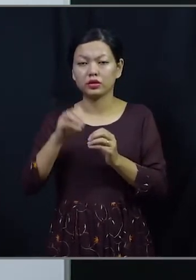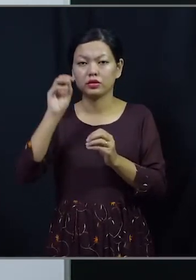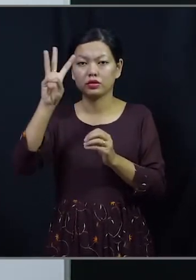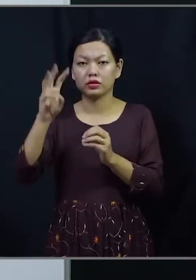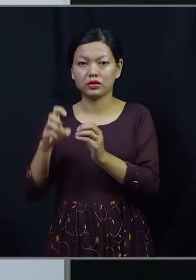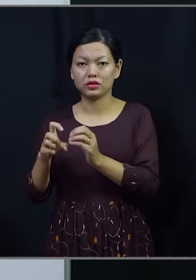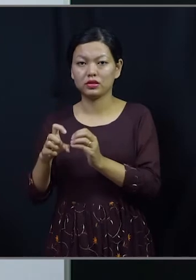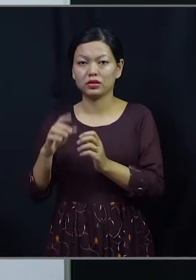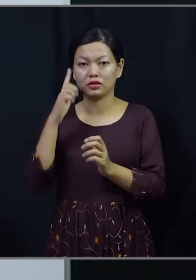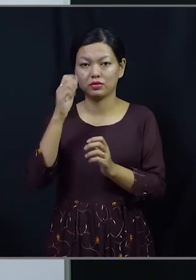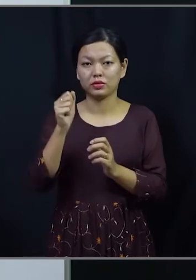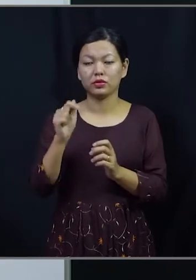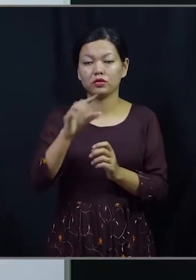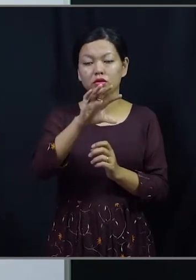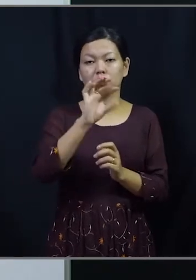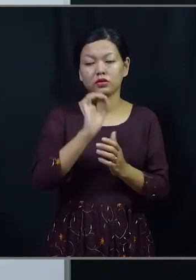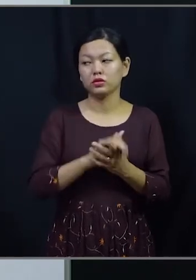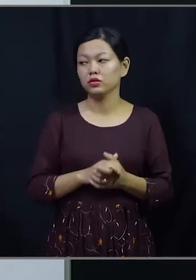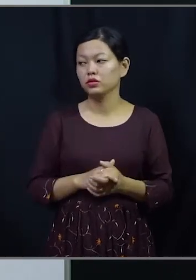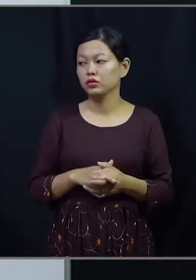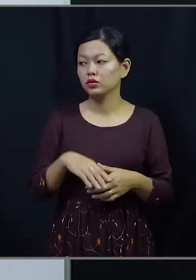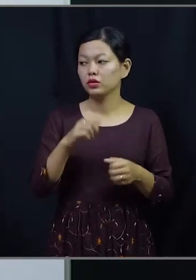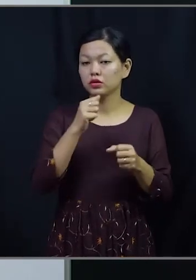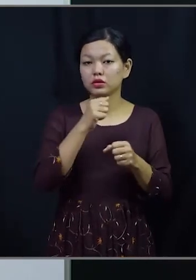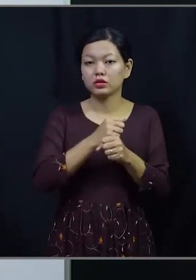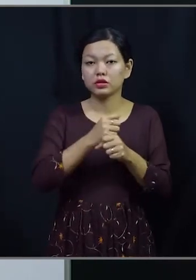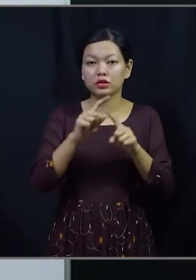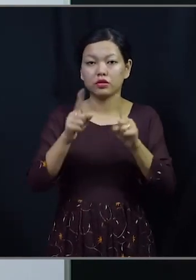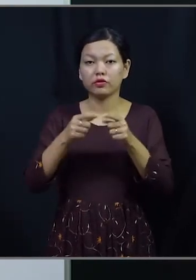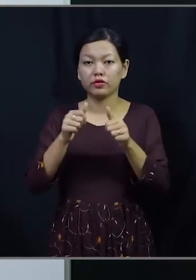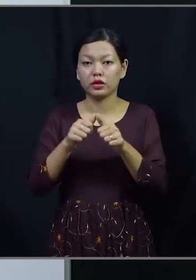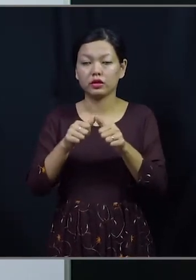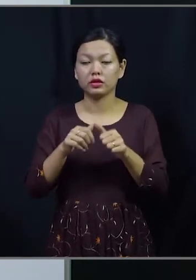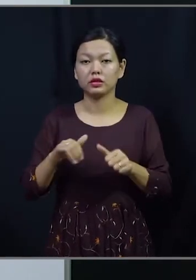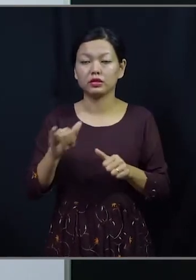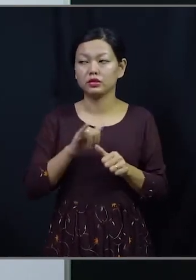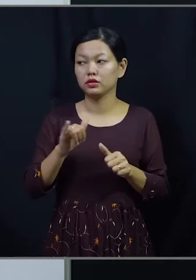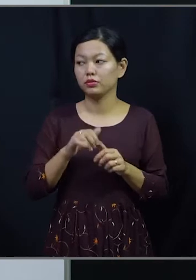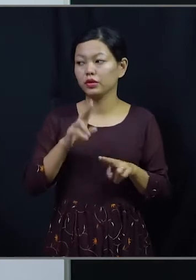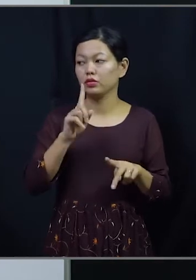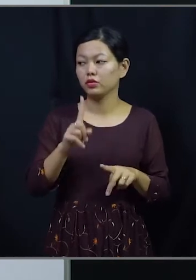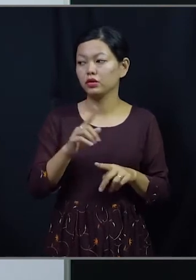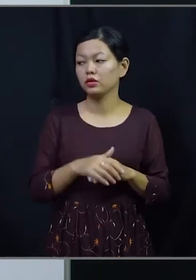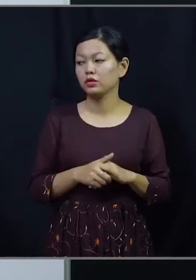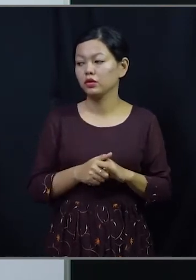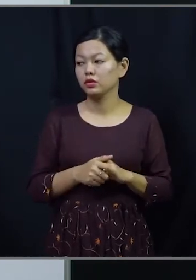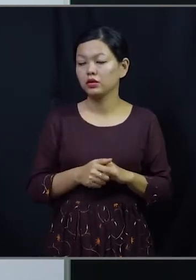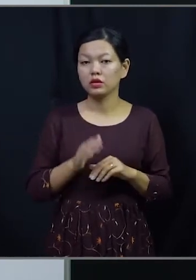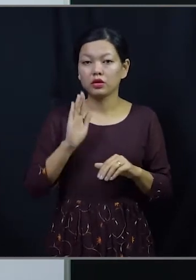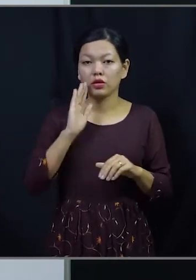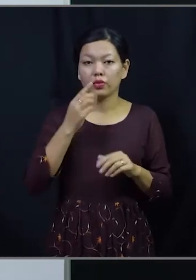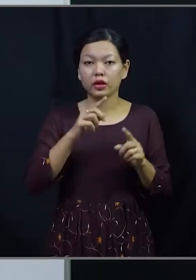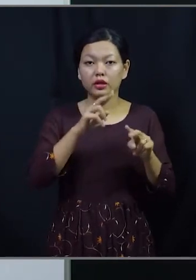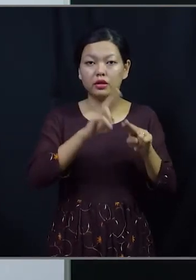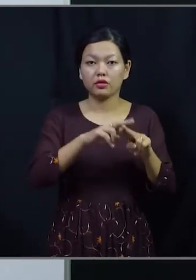G of A, right, F of 1 is A, therefore G of A is 1. So when you take